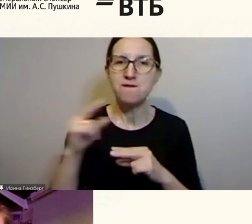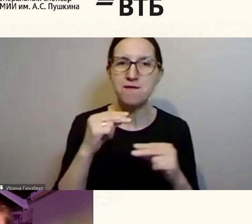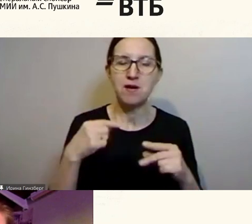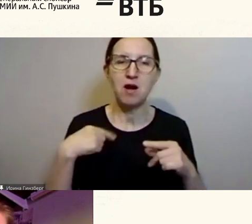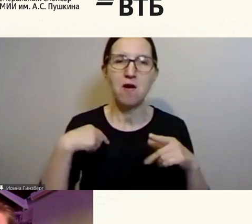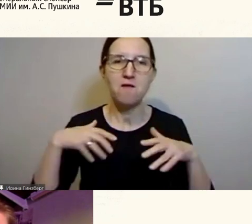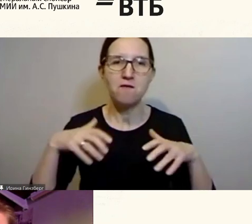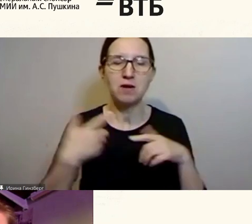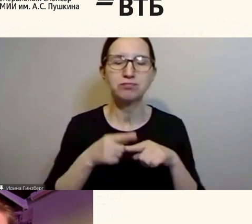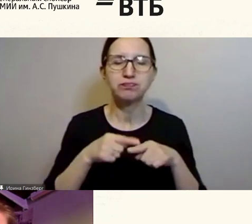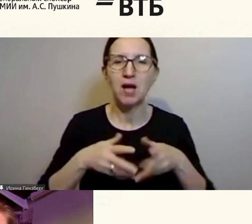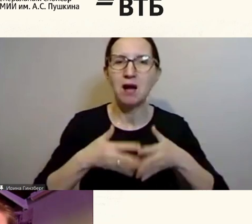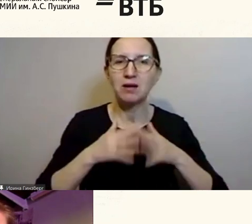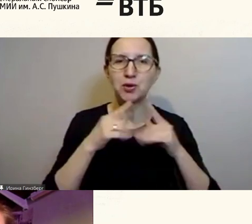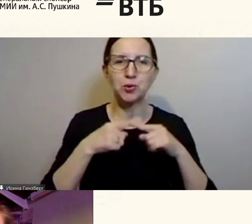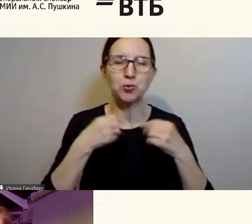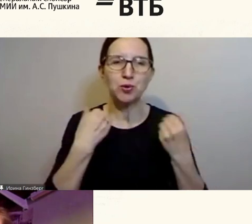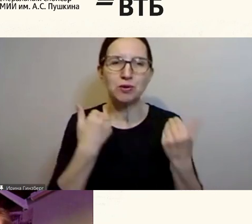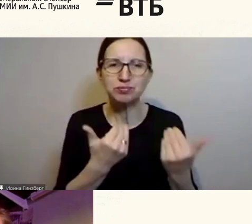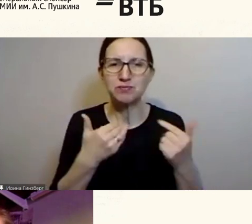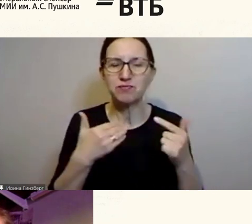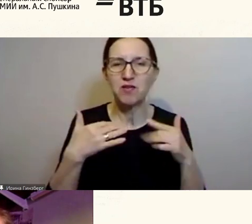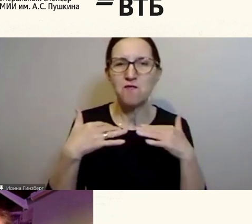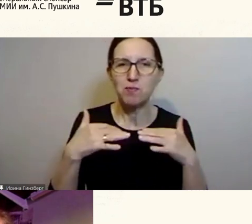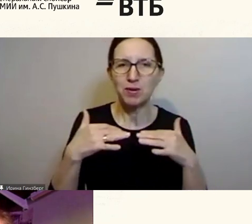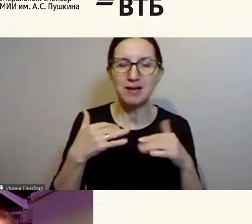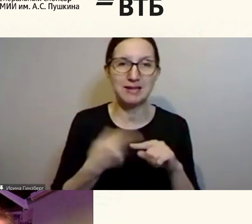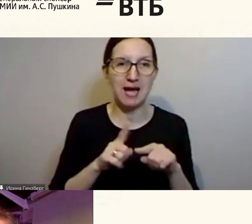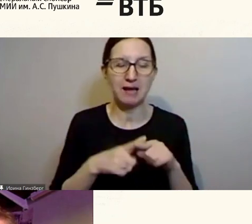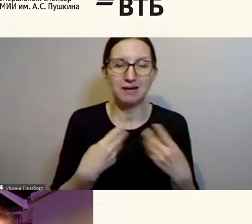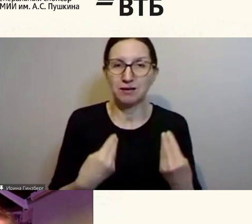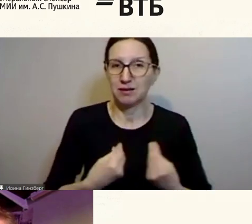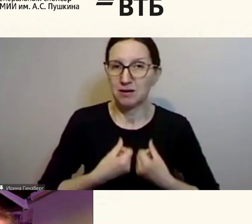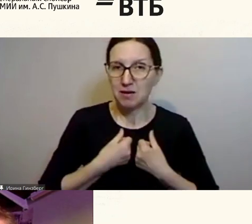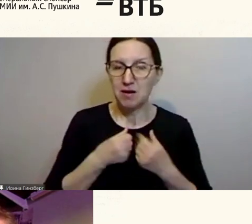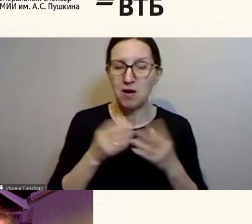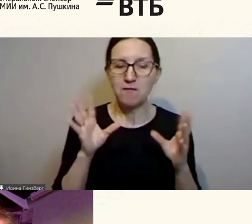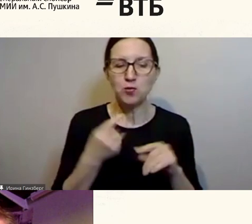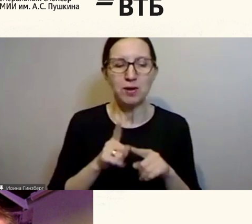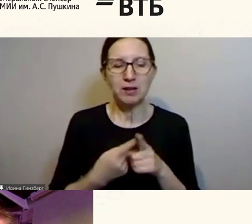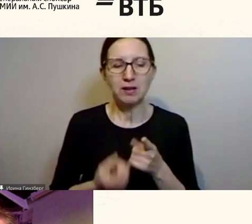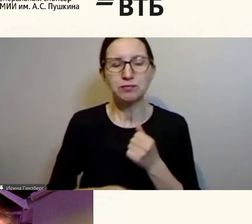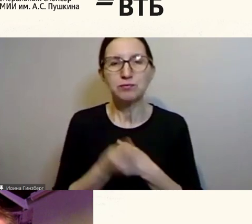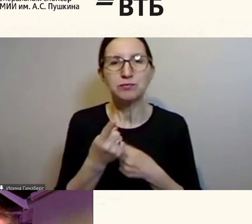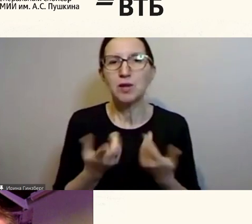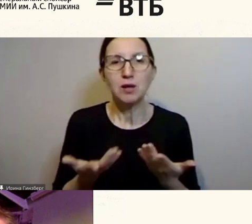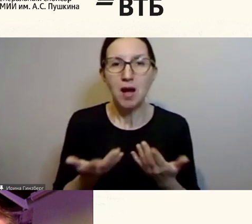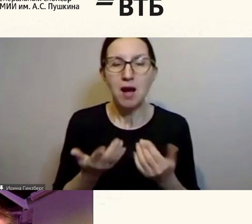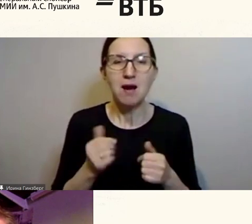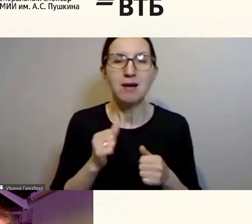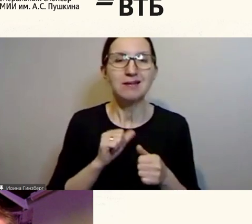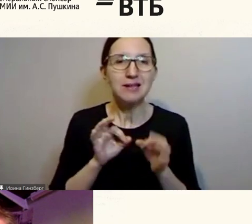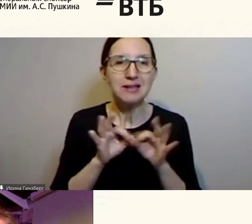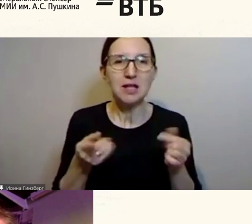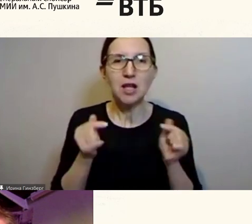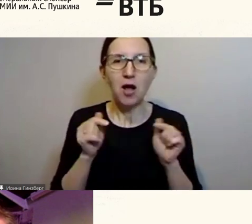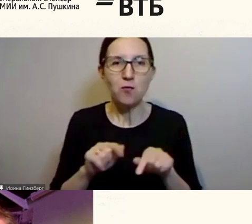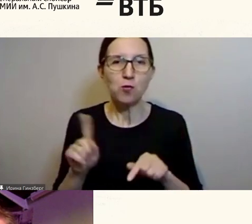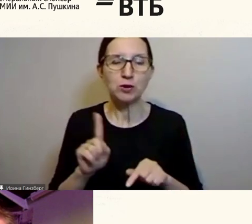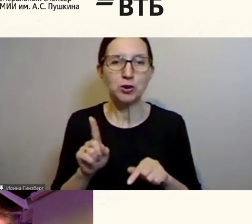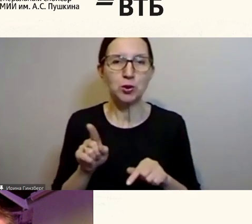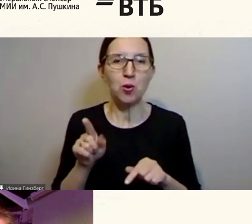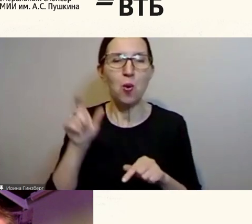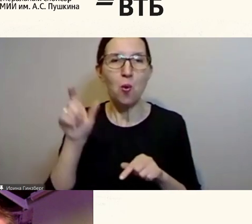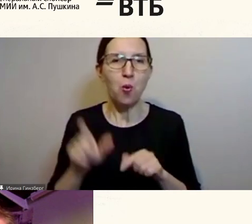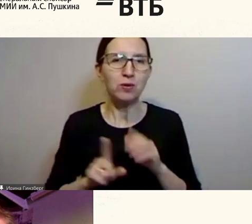This impulse came from his training as a composer and a musician, interestingly enough.